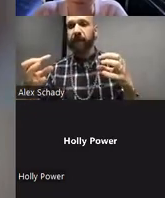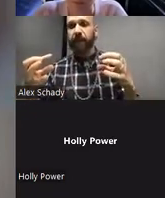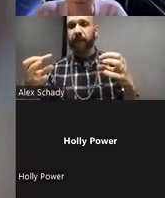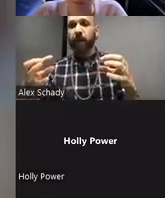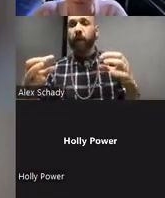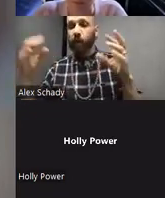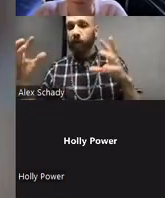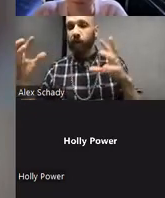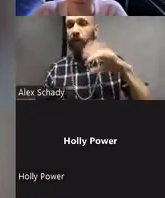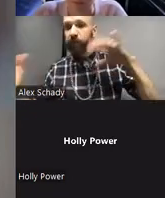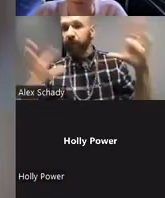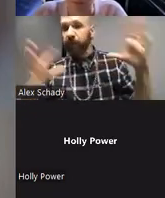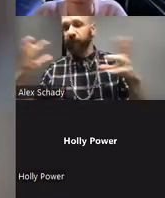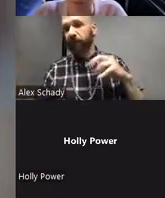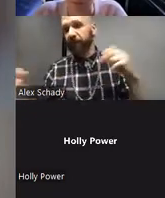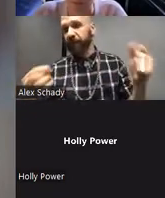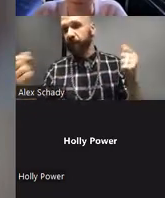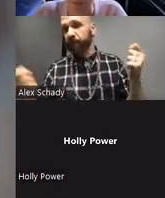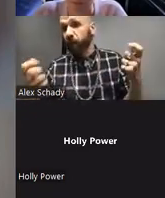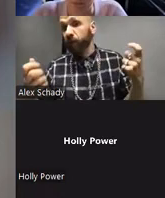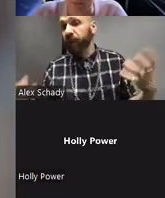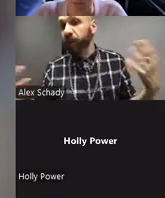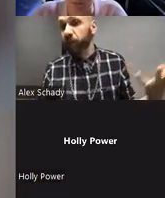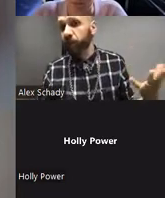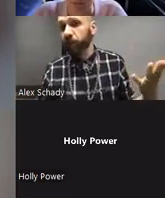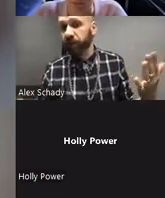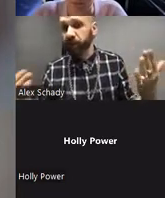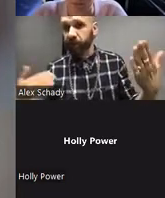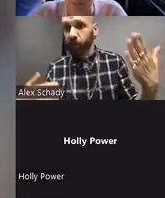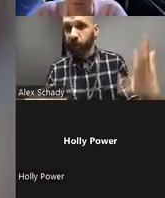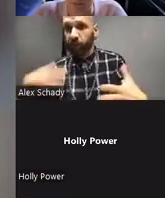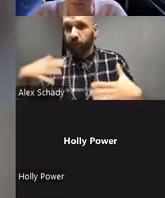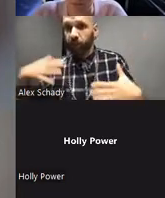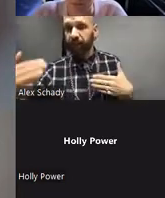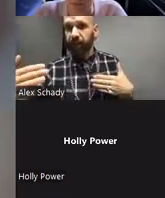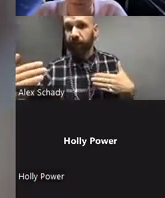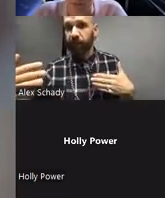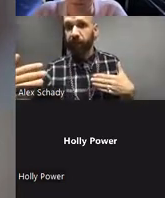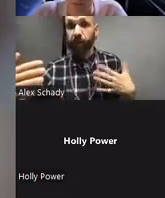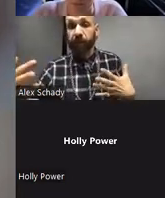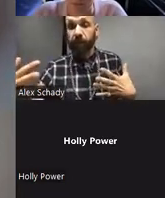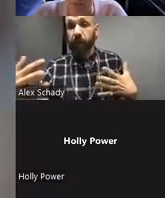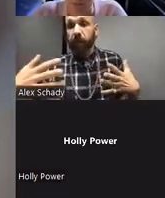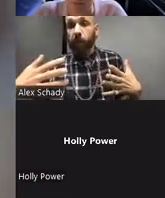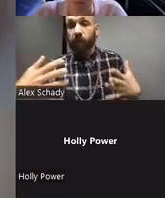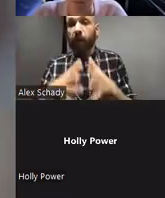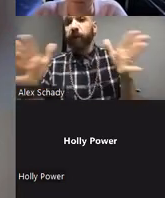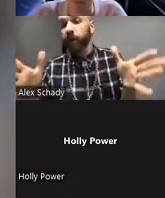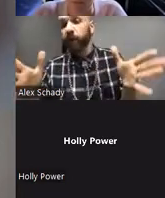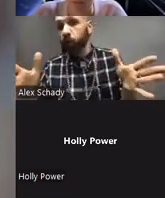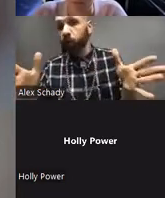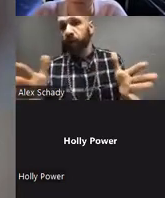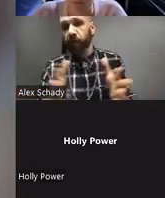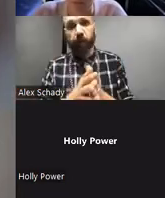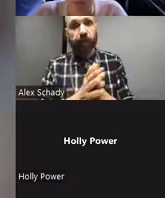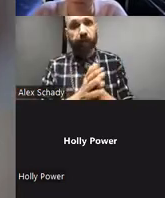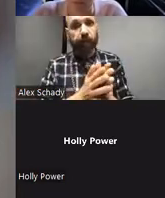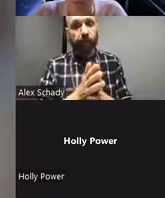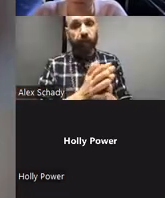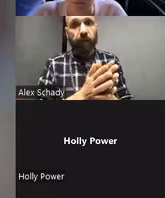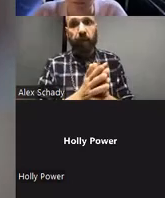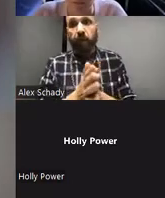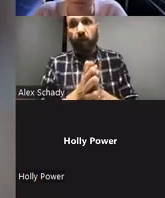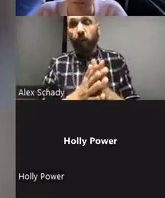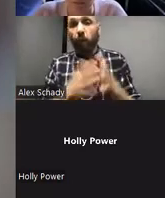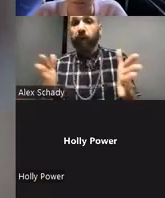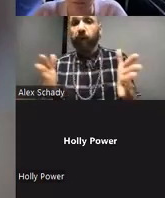that we both sides were getting something, hopefully something positive out of it. We were creating an environment in which we opened the doors of the art school, because it's